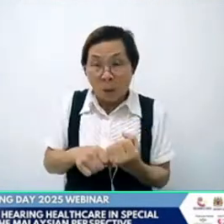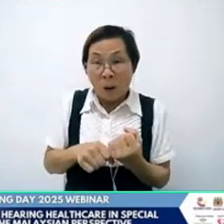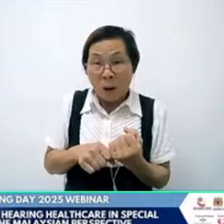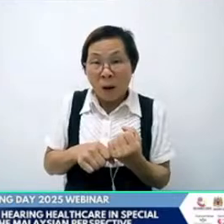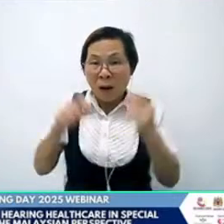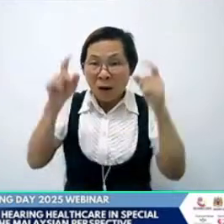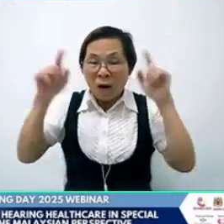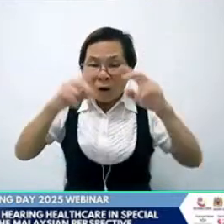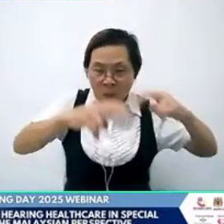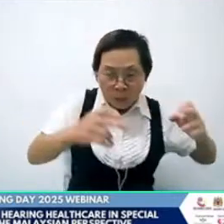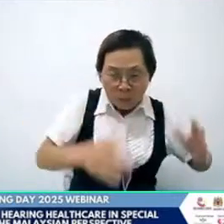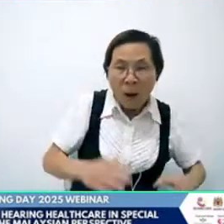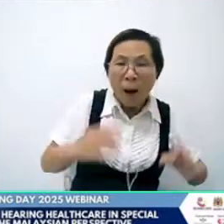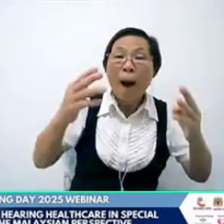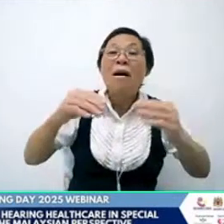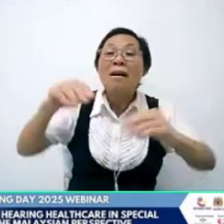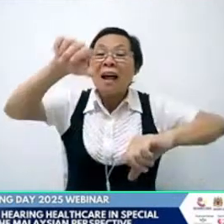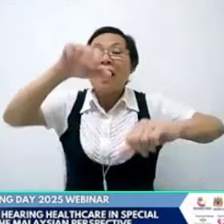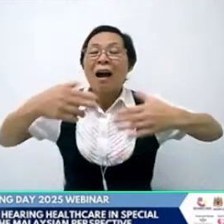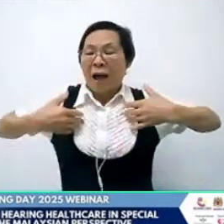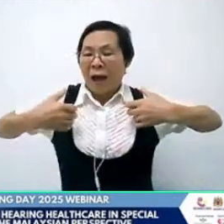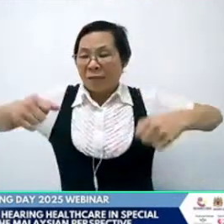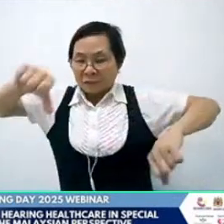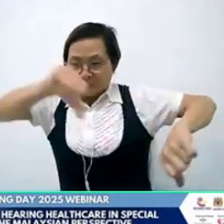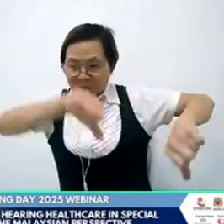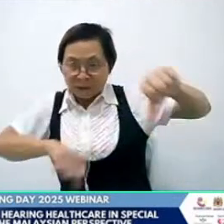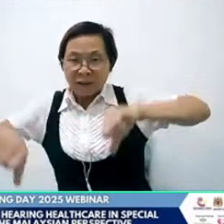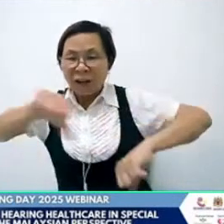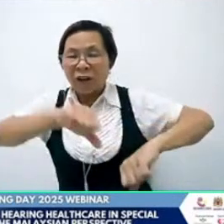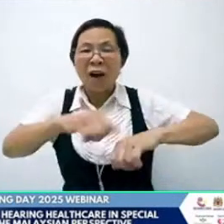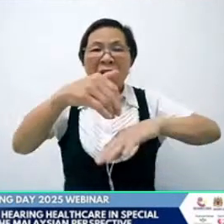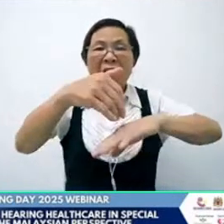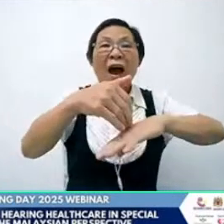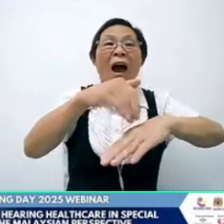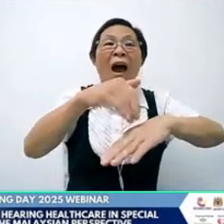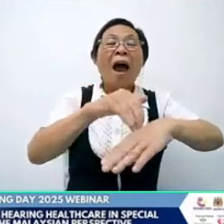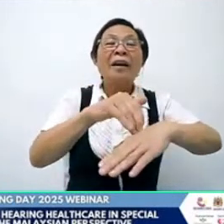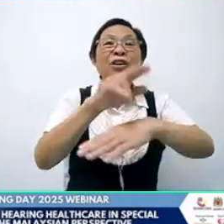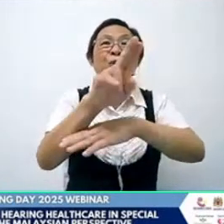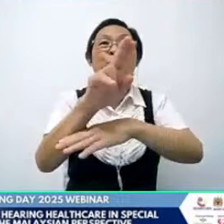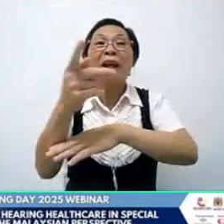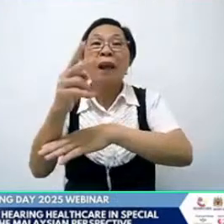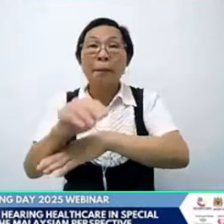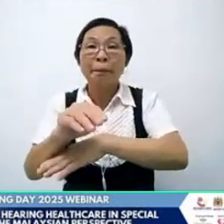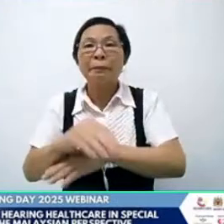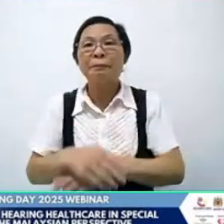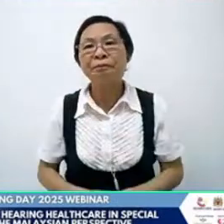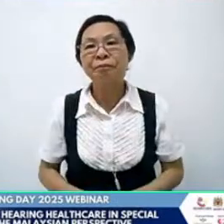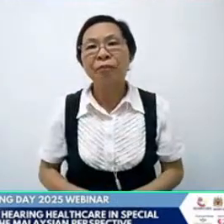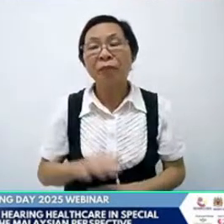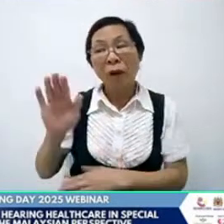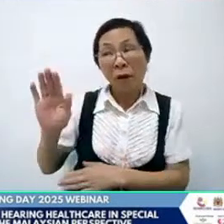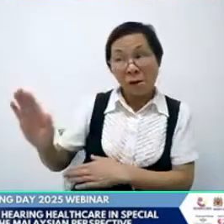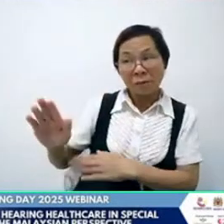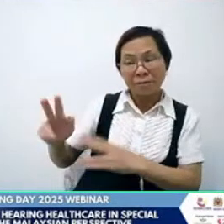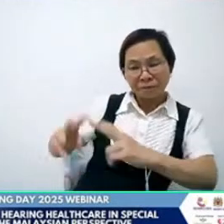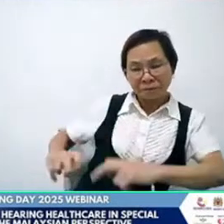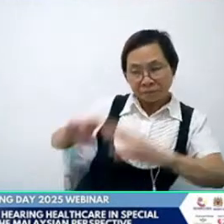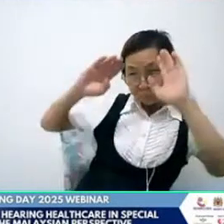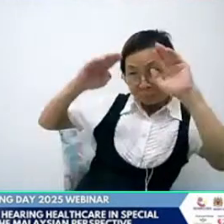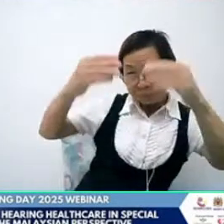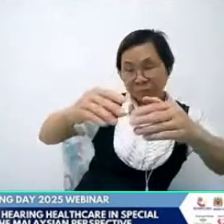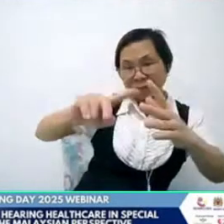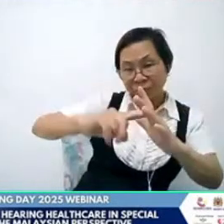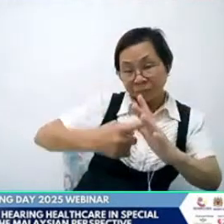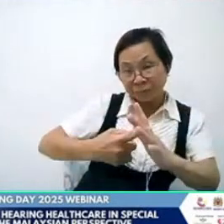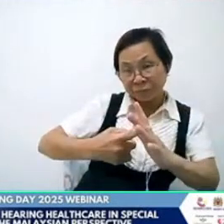Master of Health Science, Audiology and Speech program at University Kebangsaan Malaysia. Her research focuses on the implementation